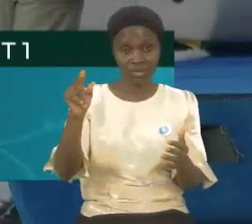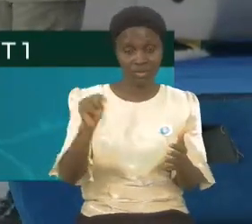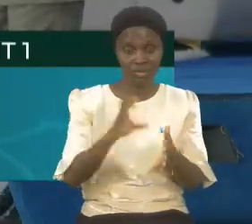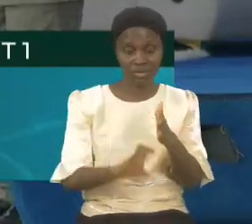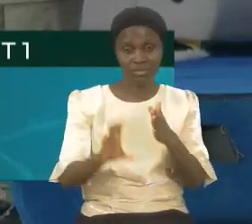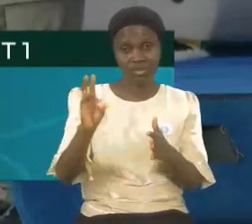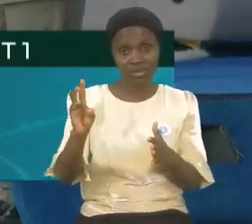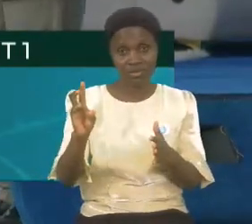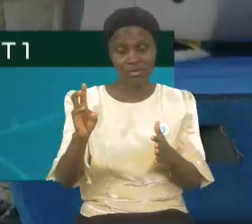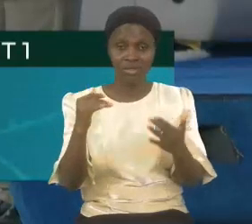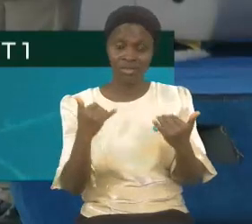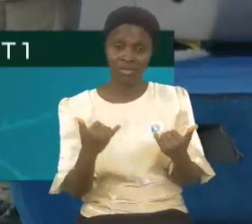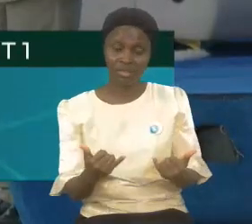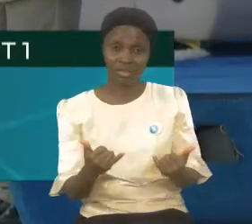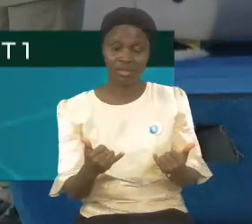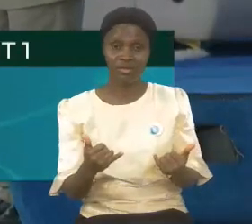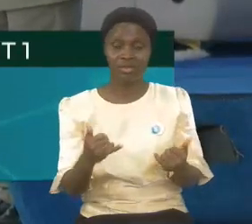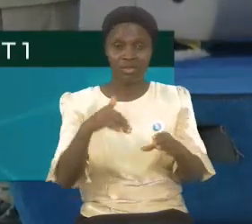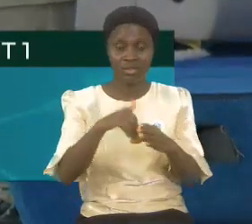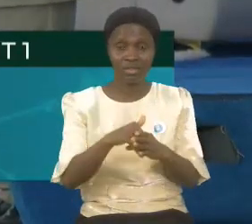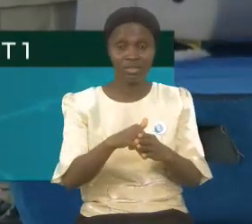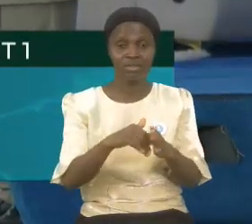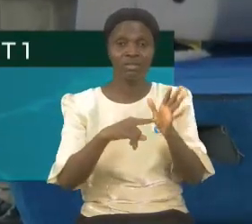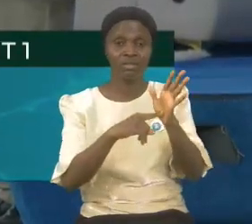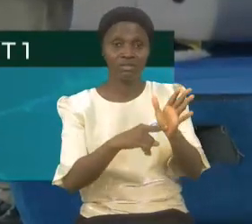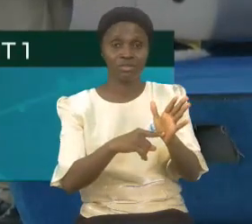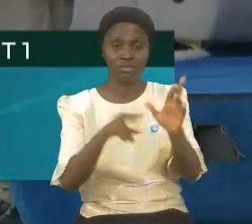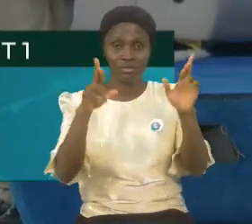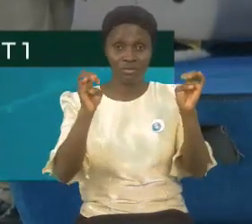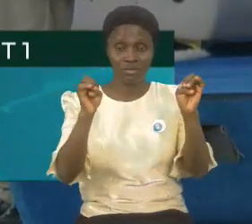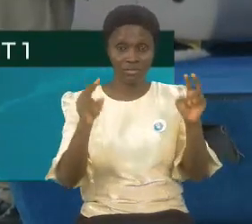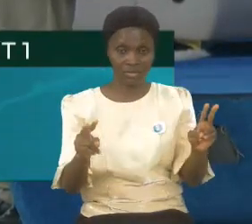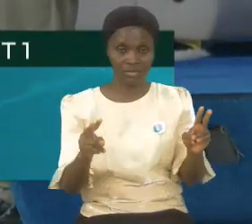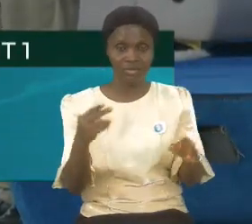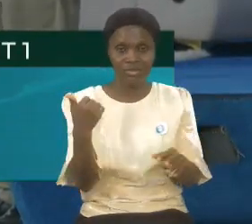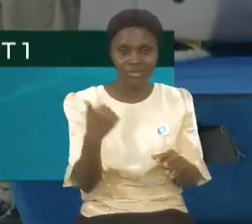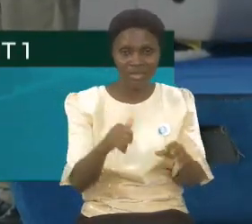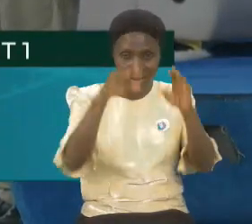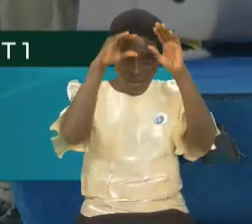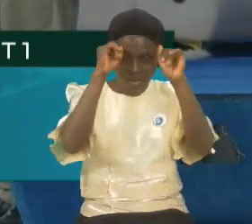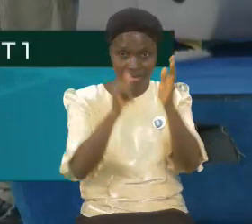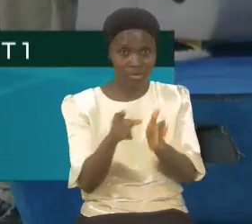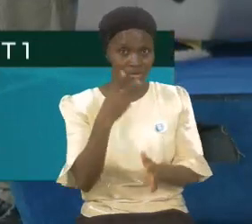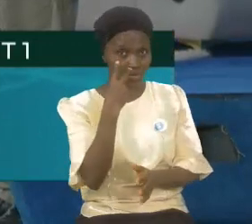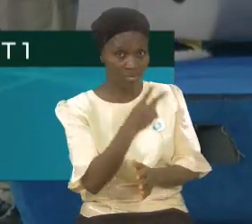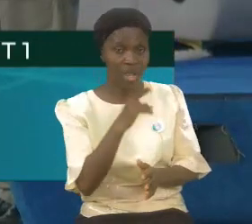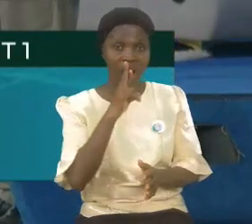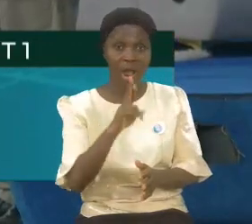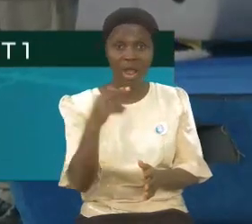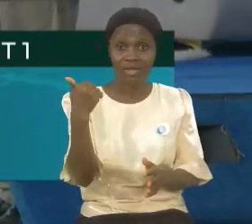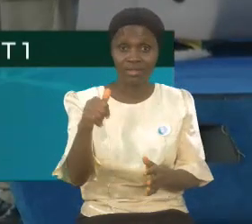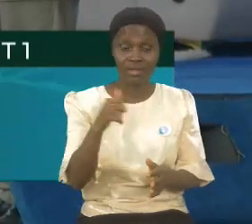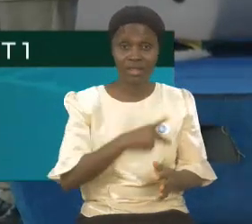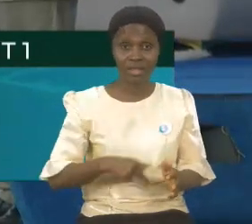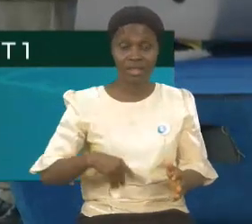the 10 horns which thou sawest are 10 kings, which have received